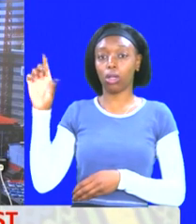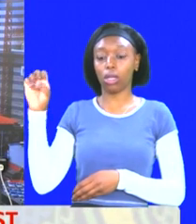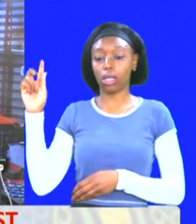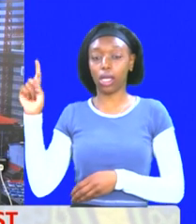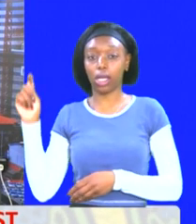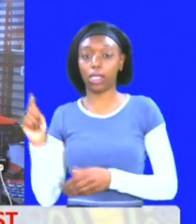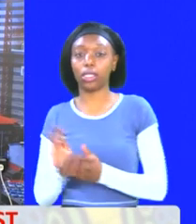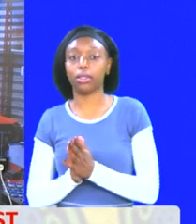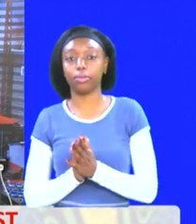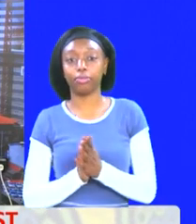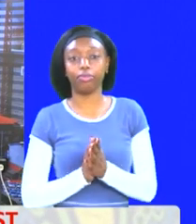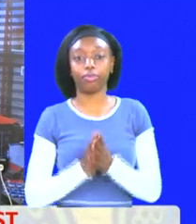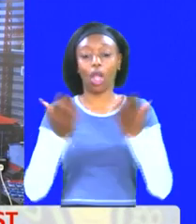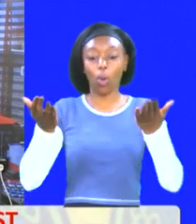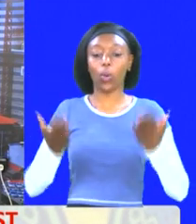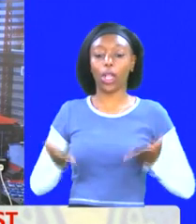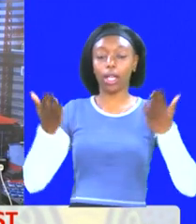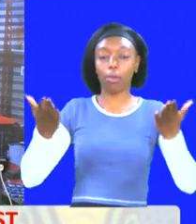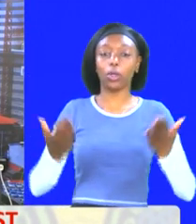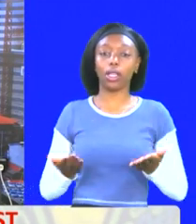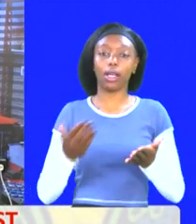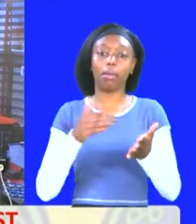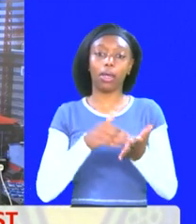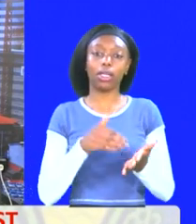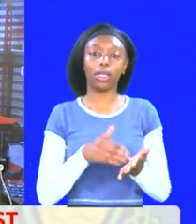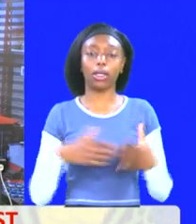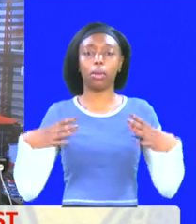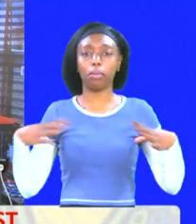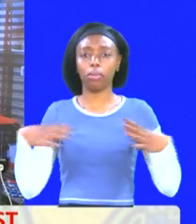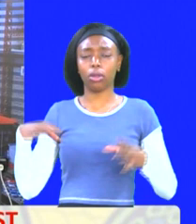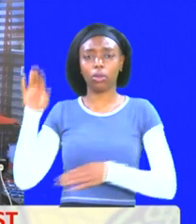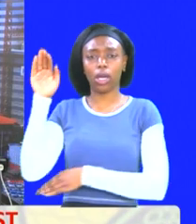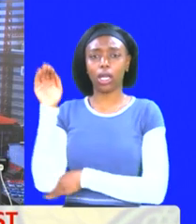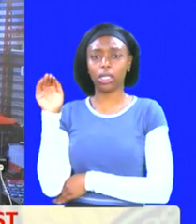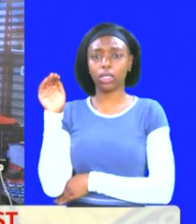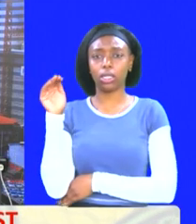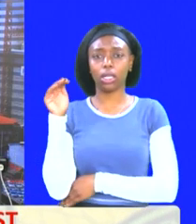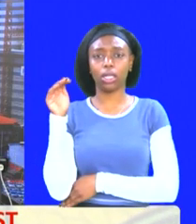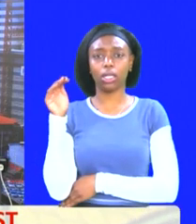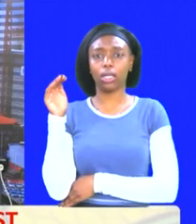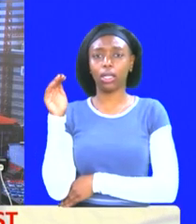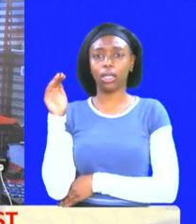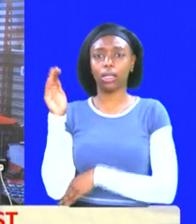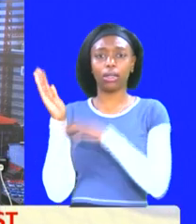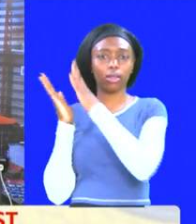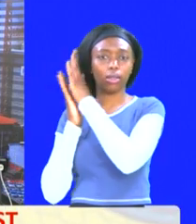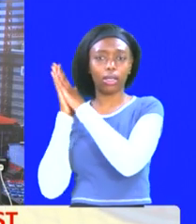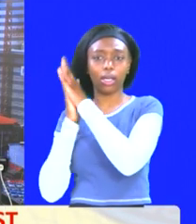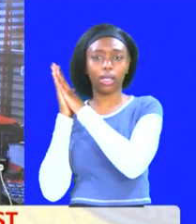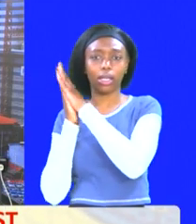on. Karibu ya Reggae Fest, tena kama kawaida. Unajua watu nauliza ule rasa kwa.